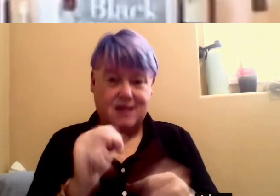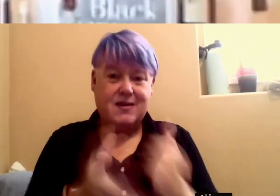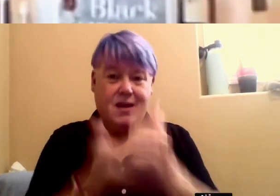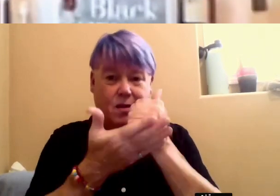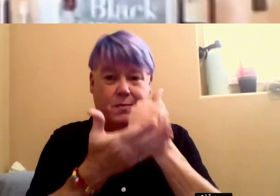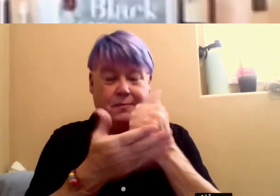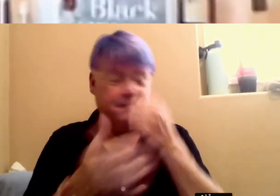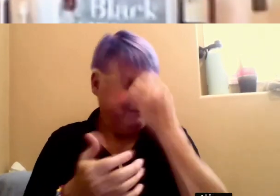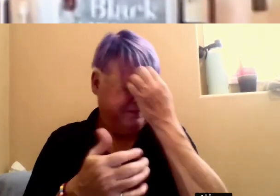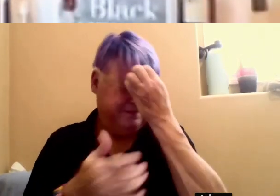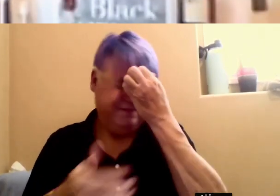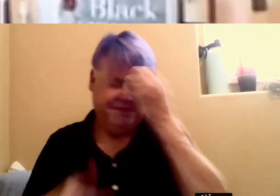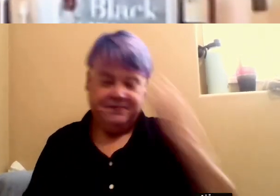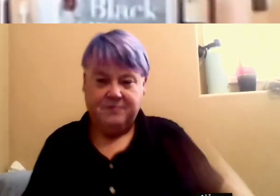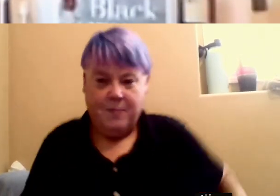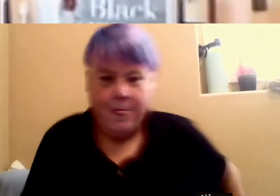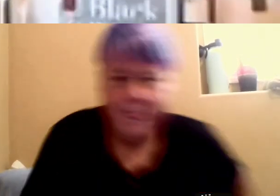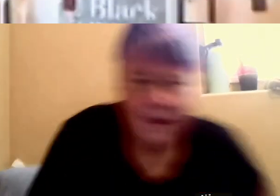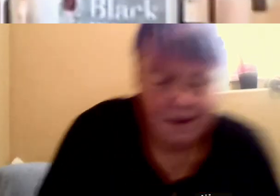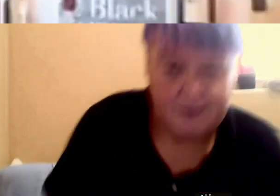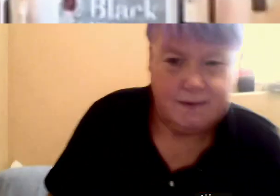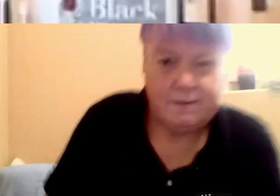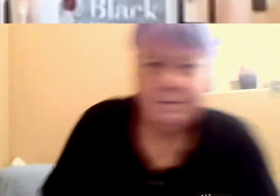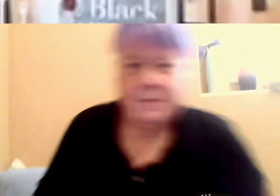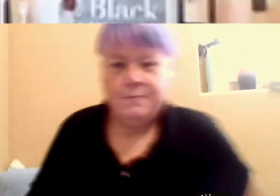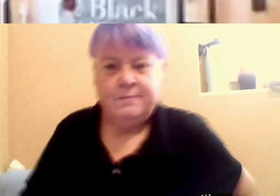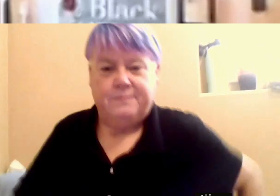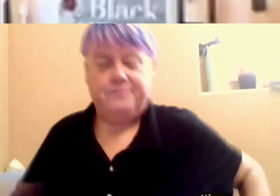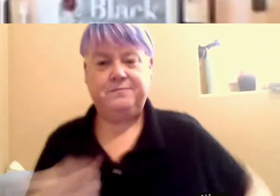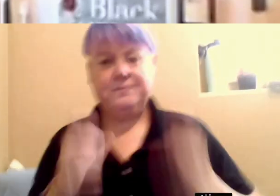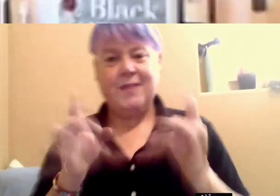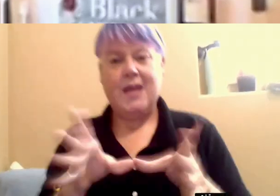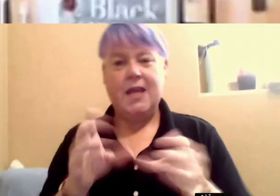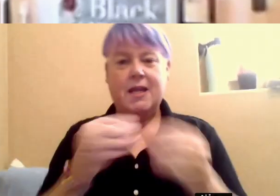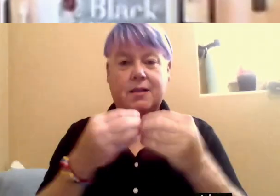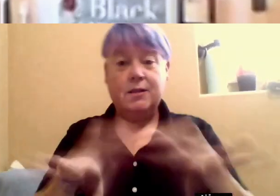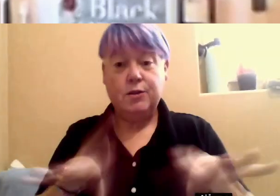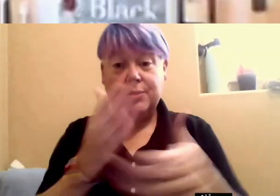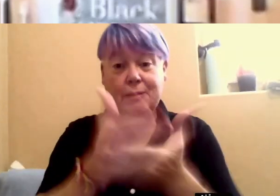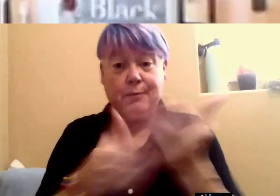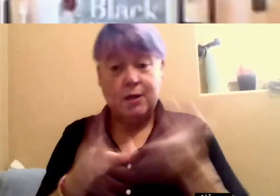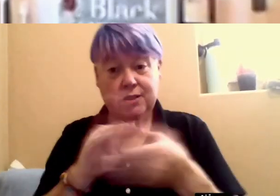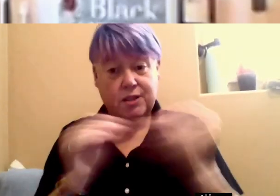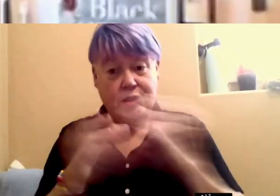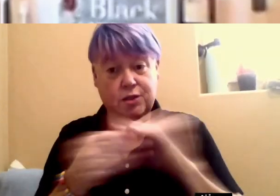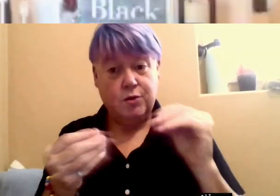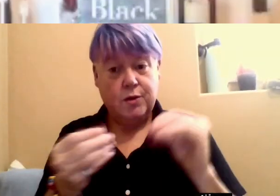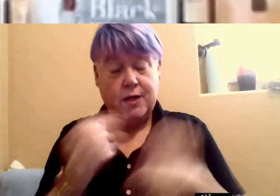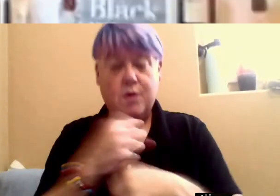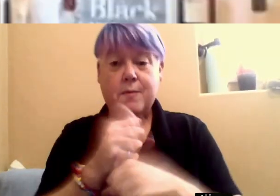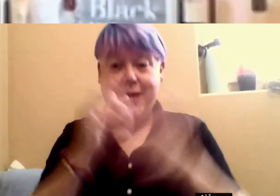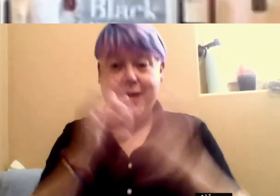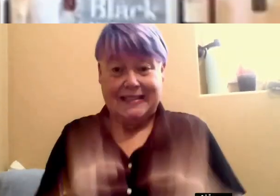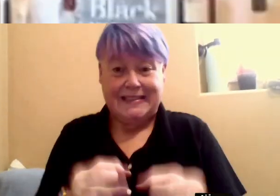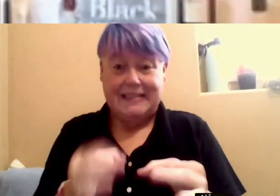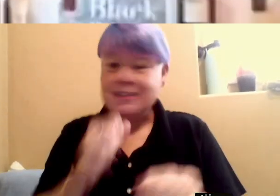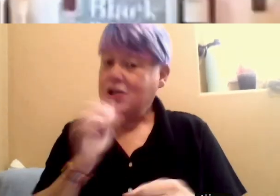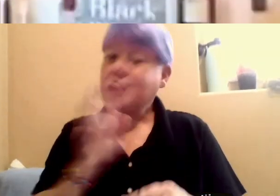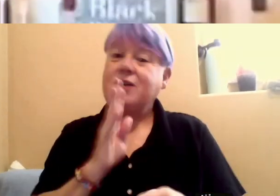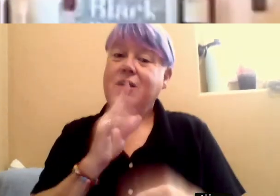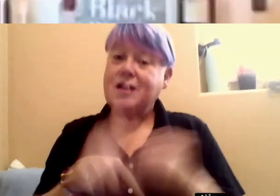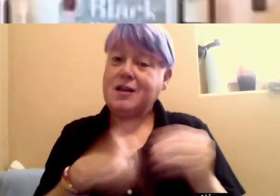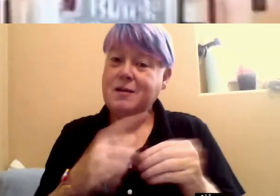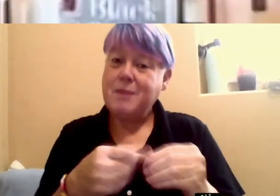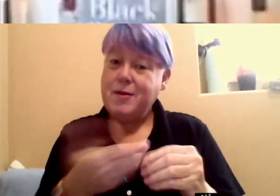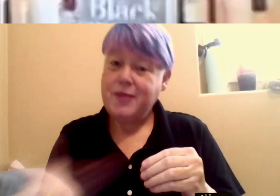editors, but I hated losing parts of the story, or making decisions to not talk about some things that I